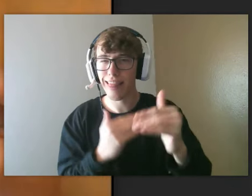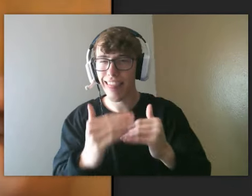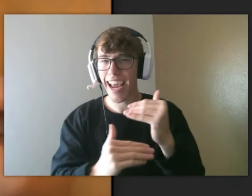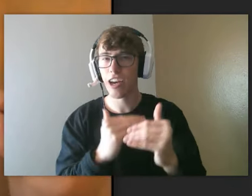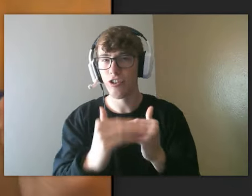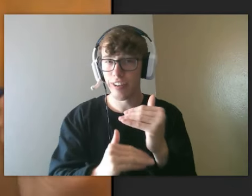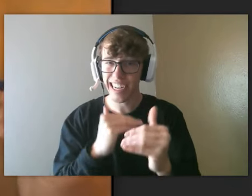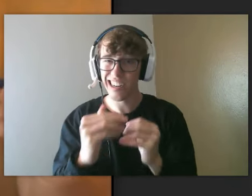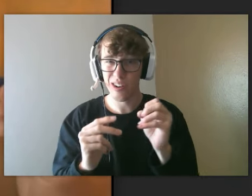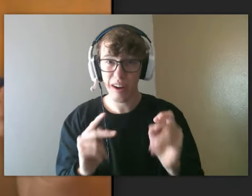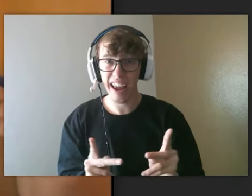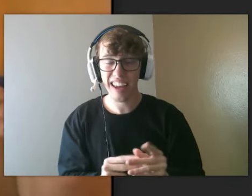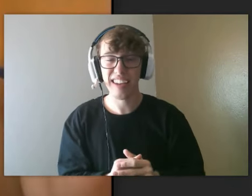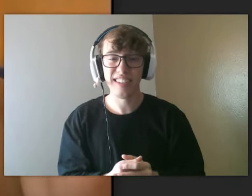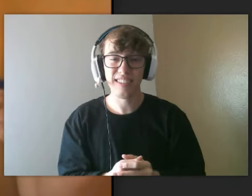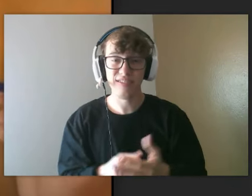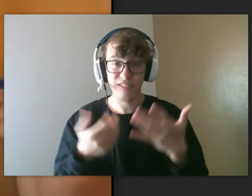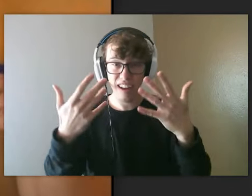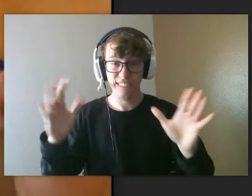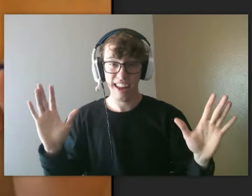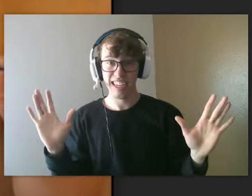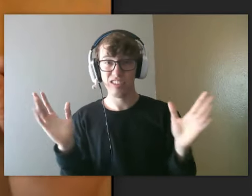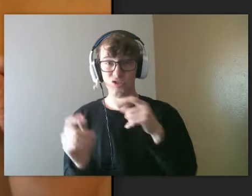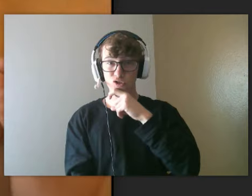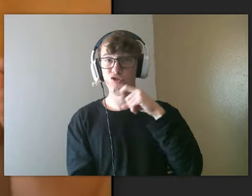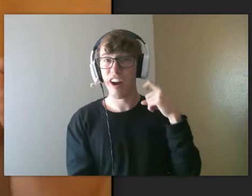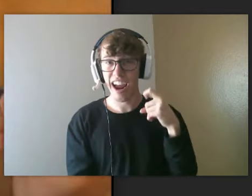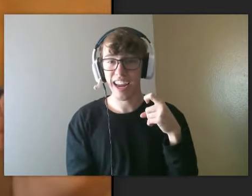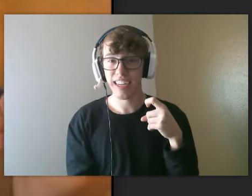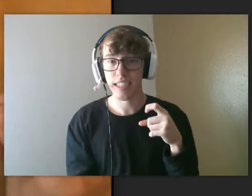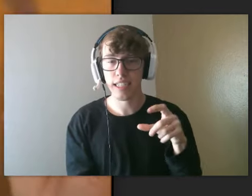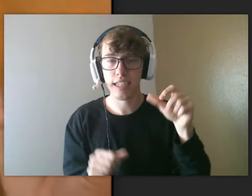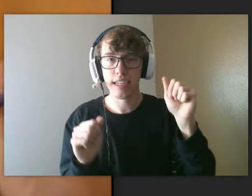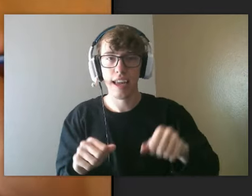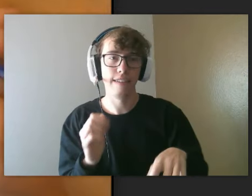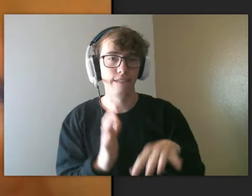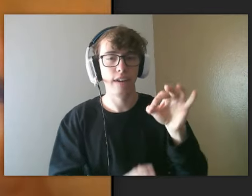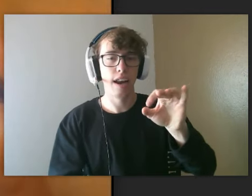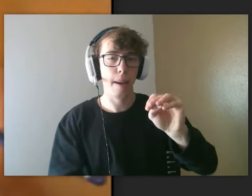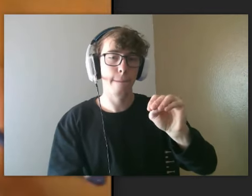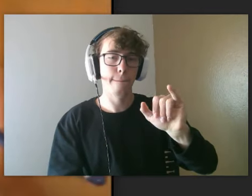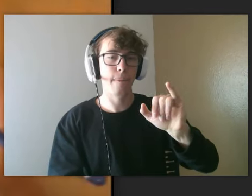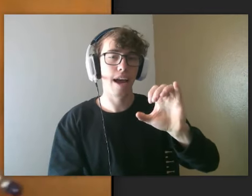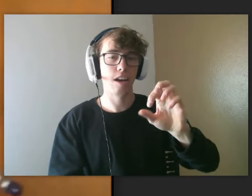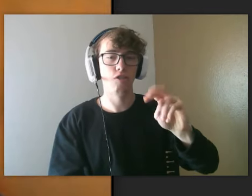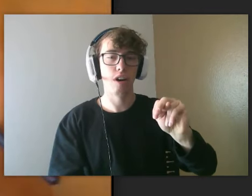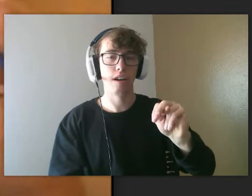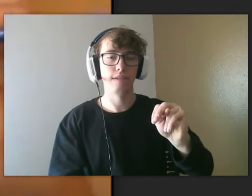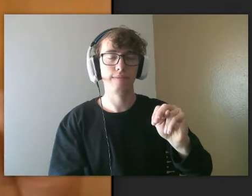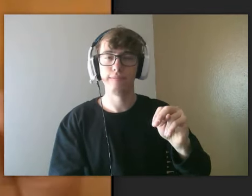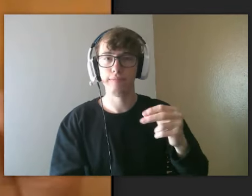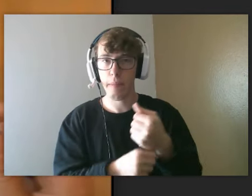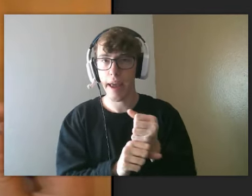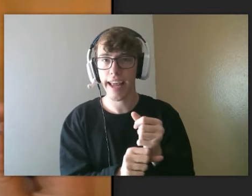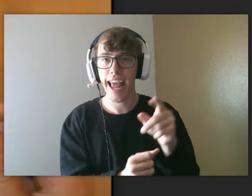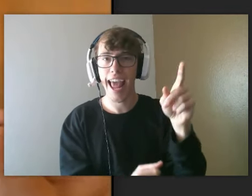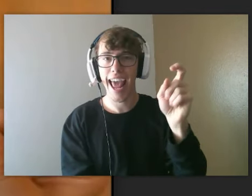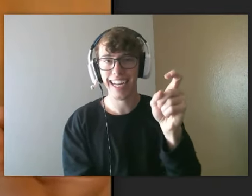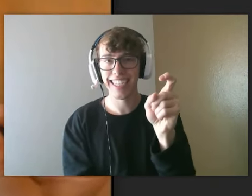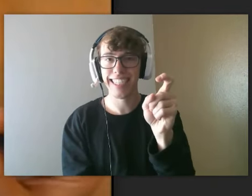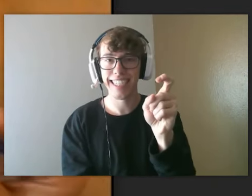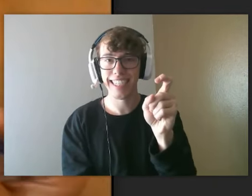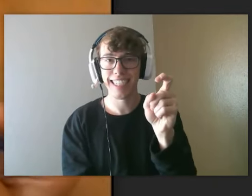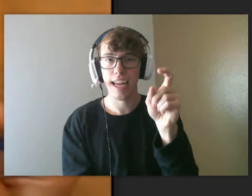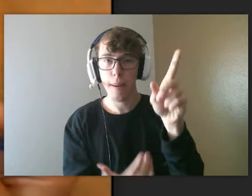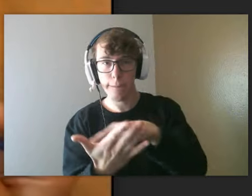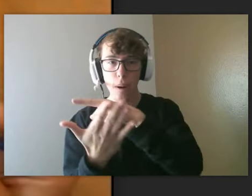you got that, and it's all the way dry, go ahead and grab your micron and just start making tiny little X's whose